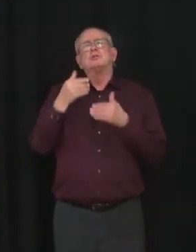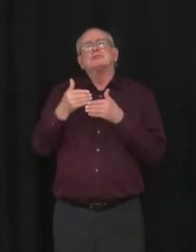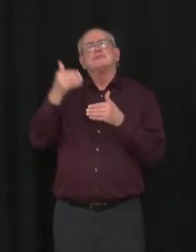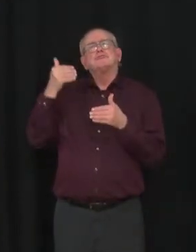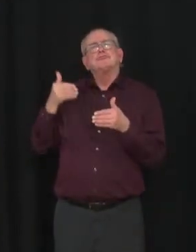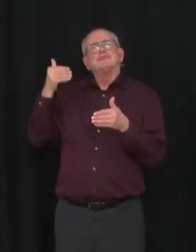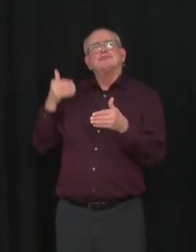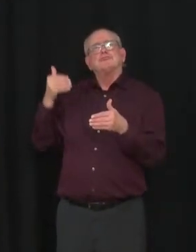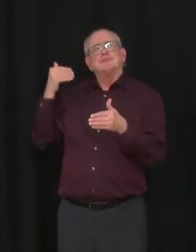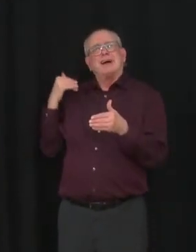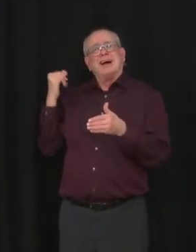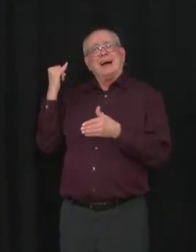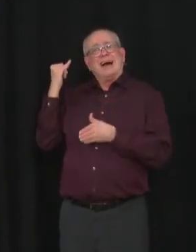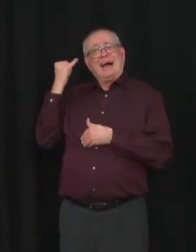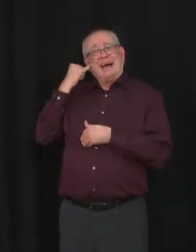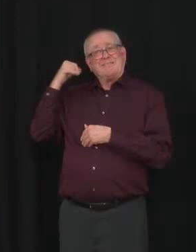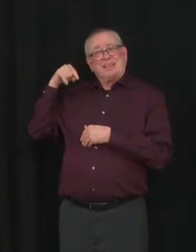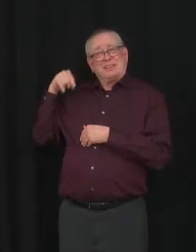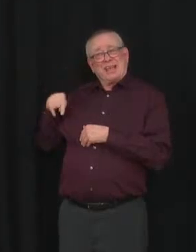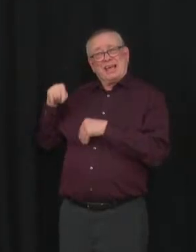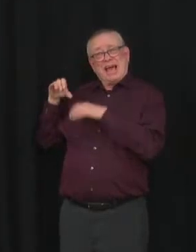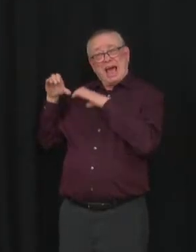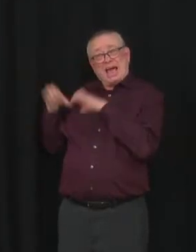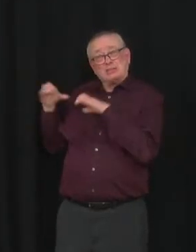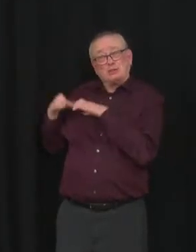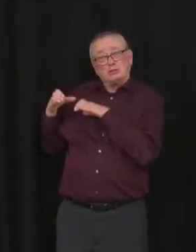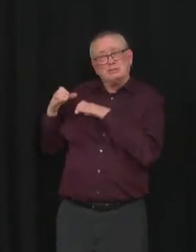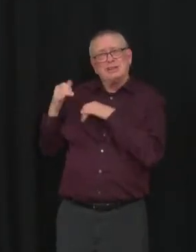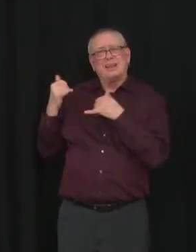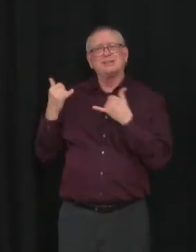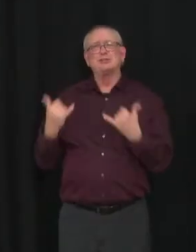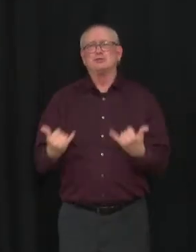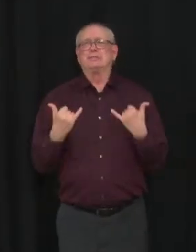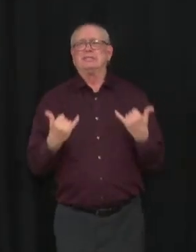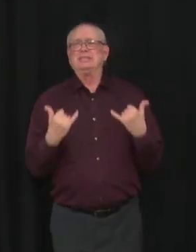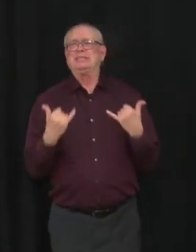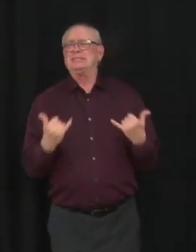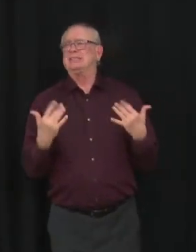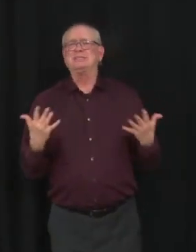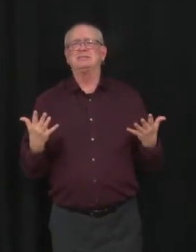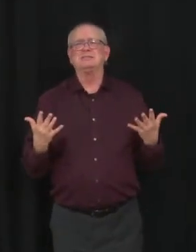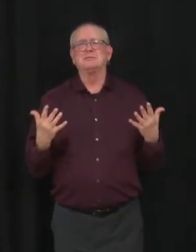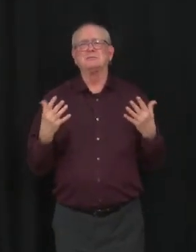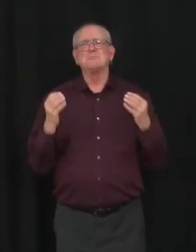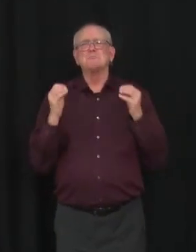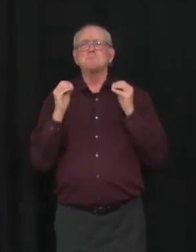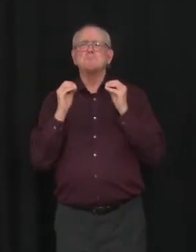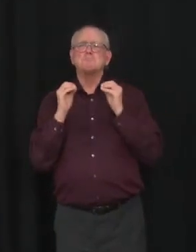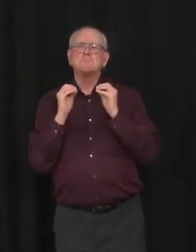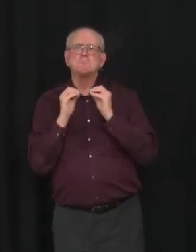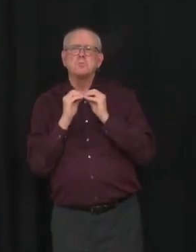restrictions or any of these measures sooner in the month as Omicron started to rise here.